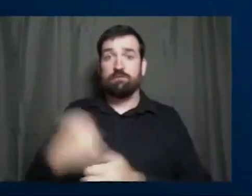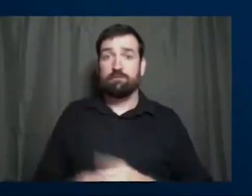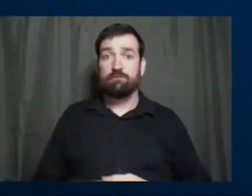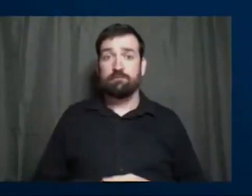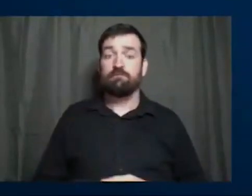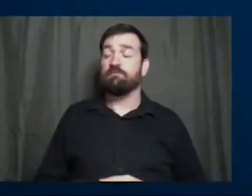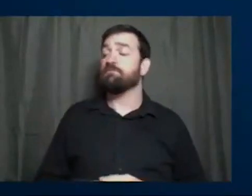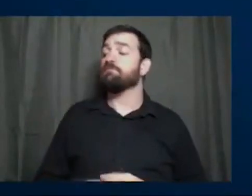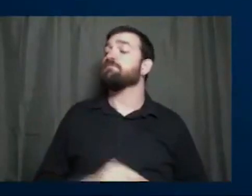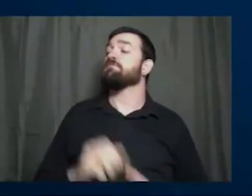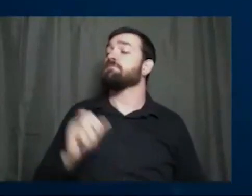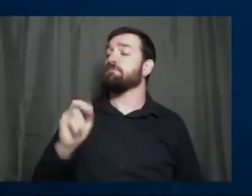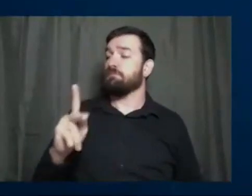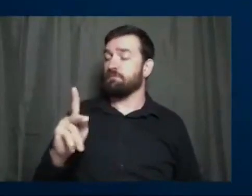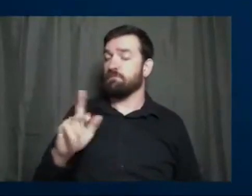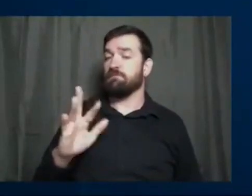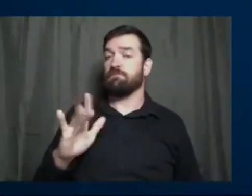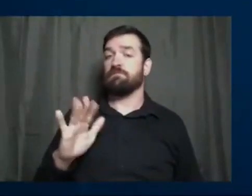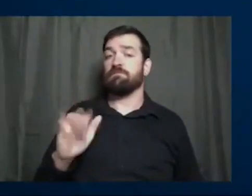Okay, and